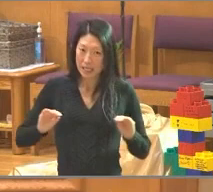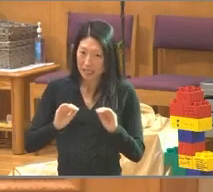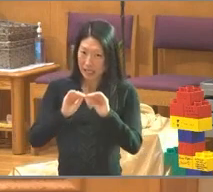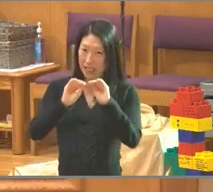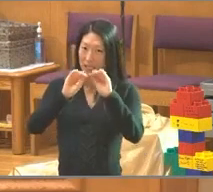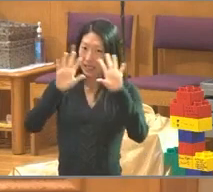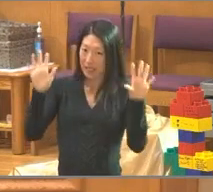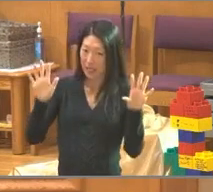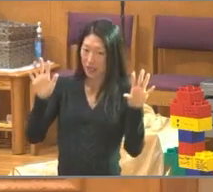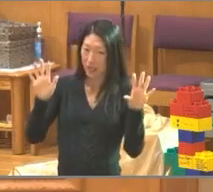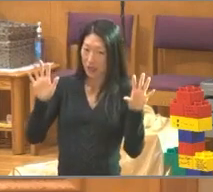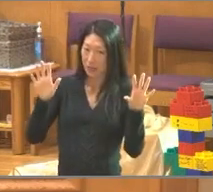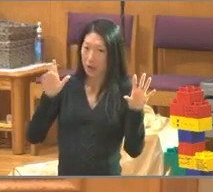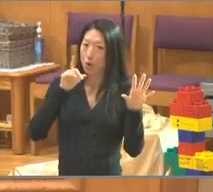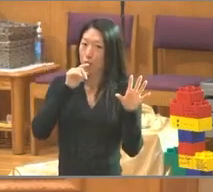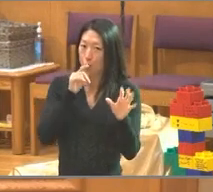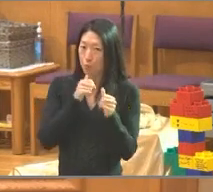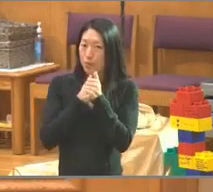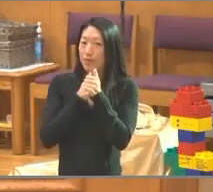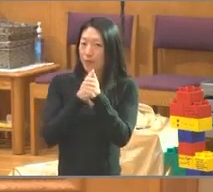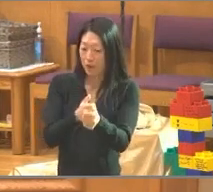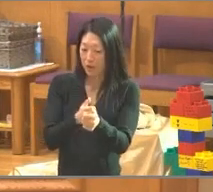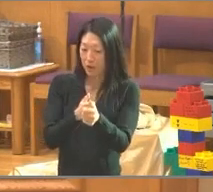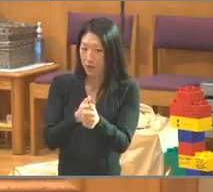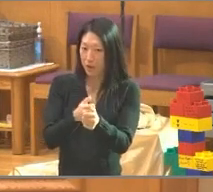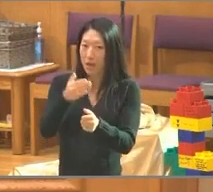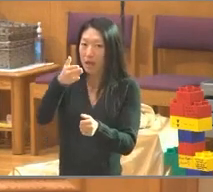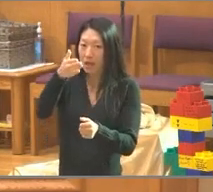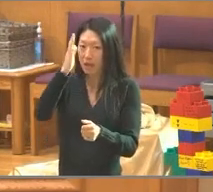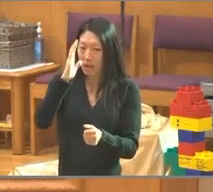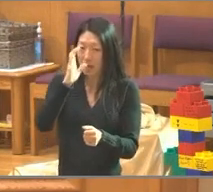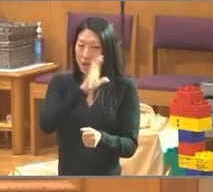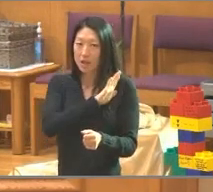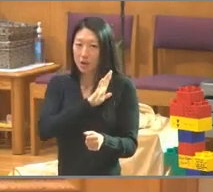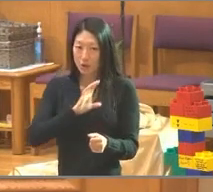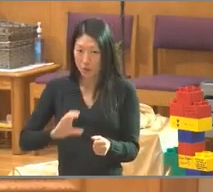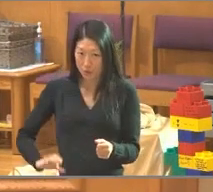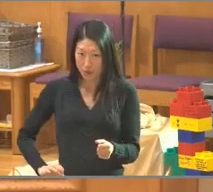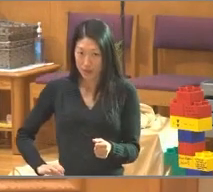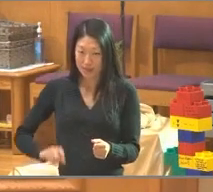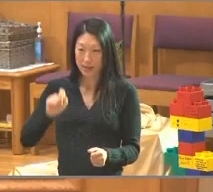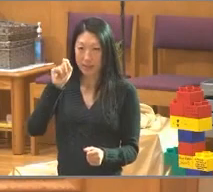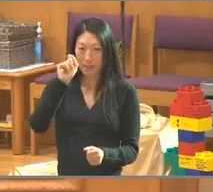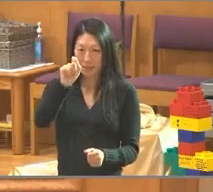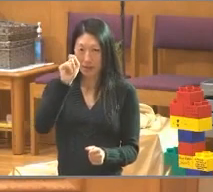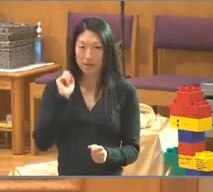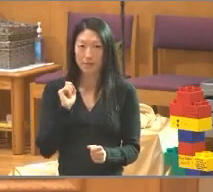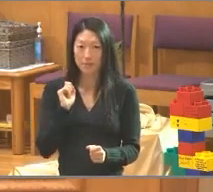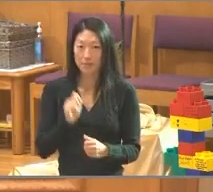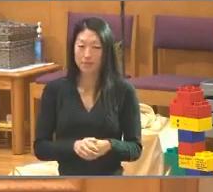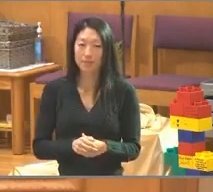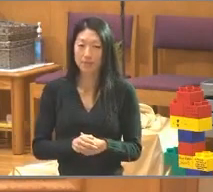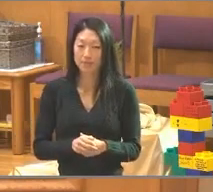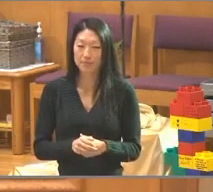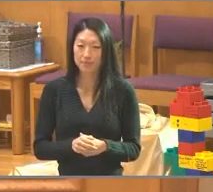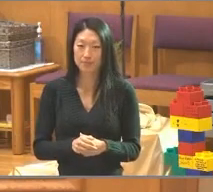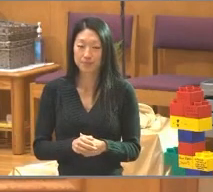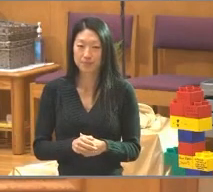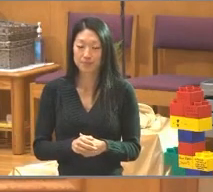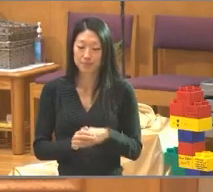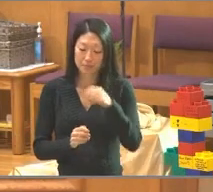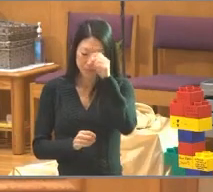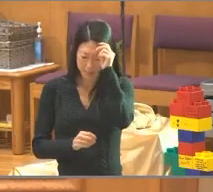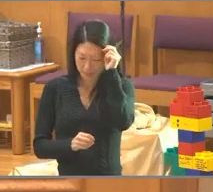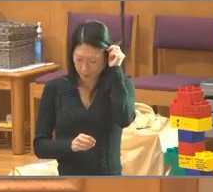about whom we follow. God and Christ, period. Looking at this